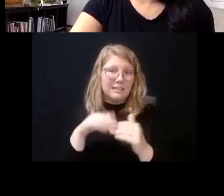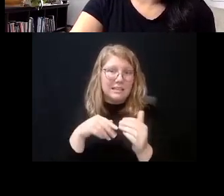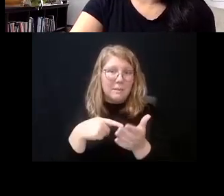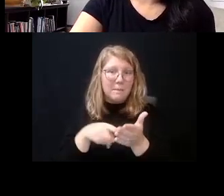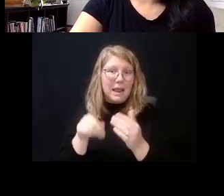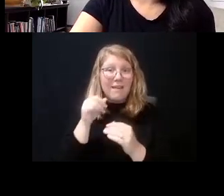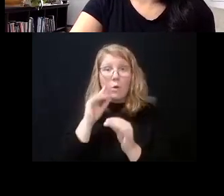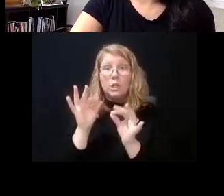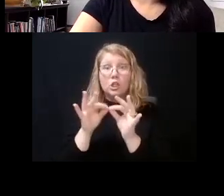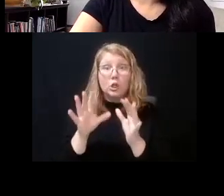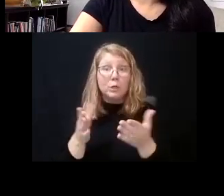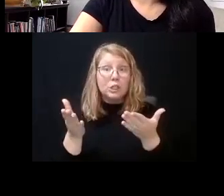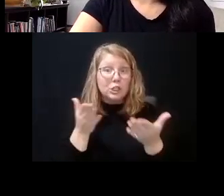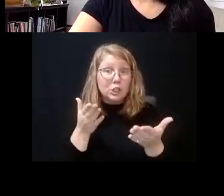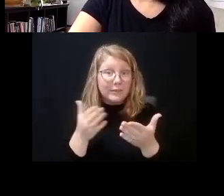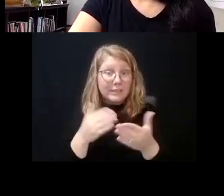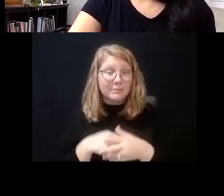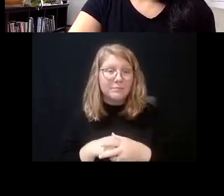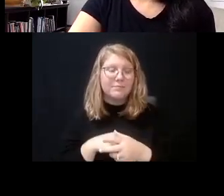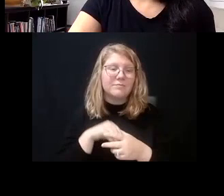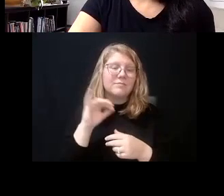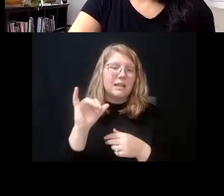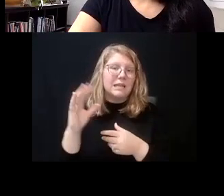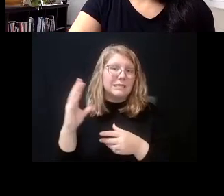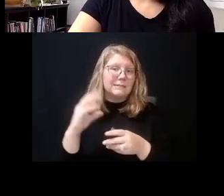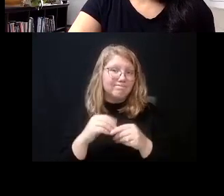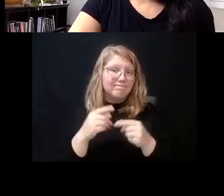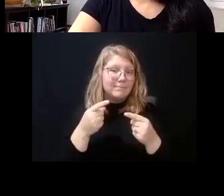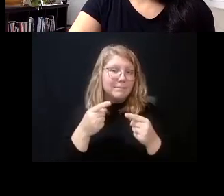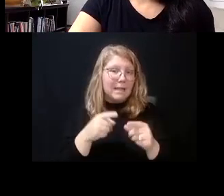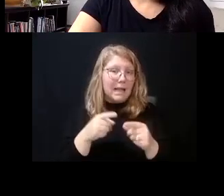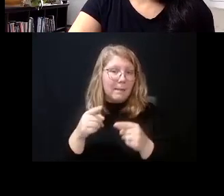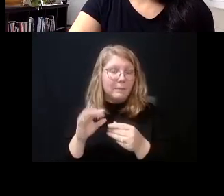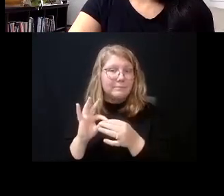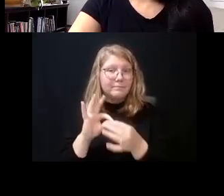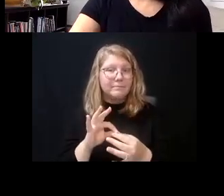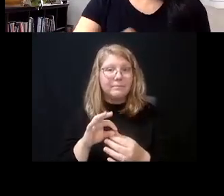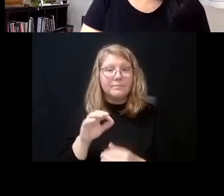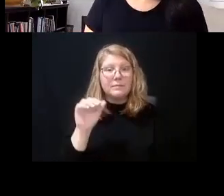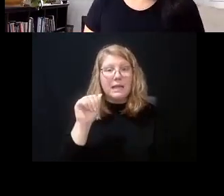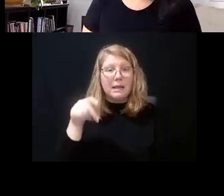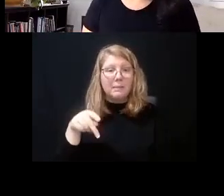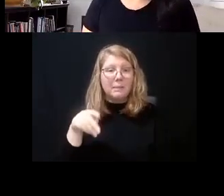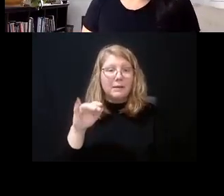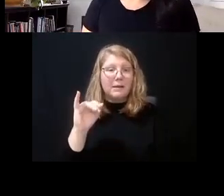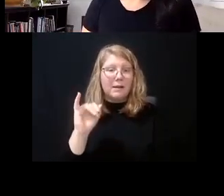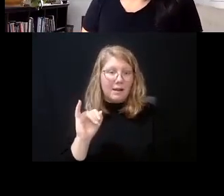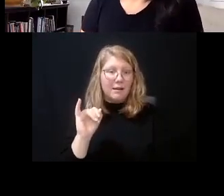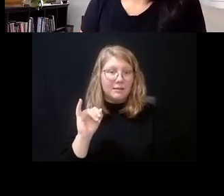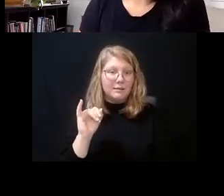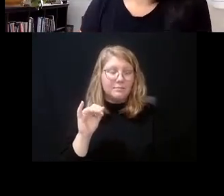as, part of what has happened with API Chaya is that,